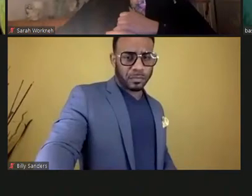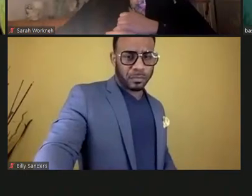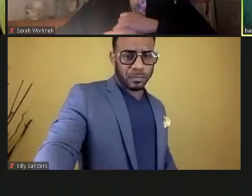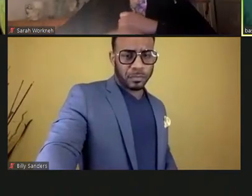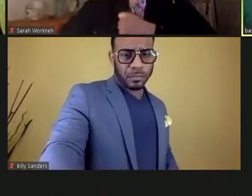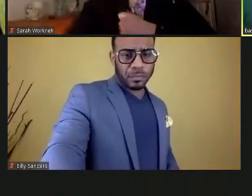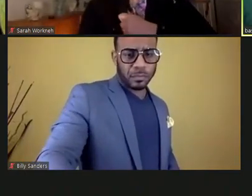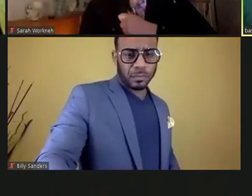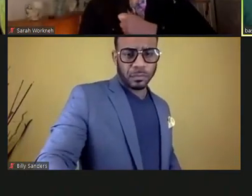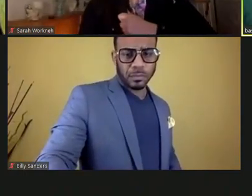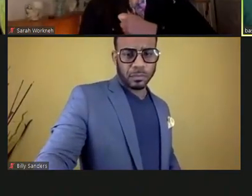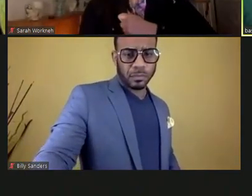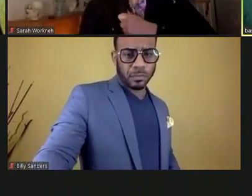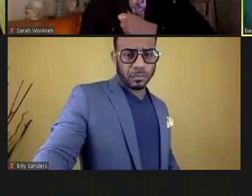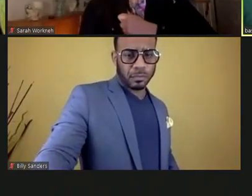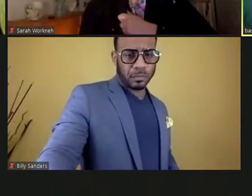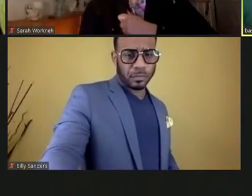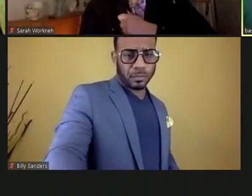Yeah, thank you.